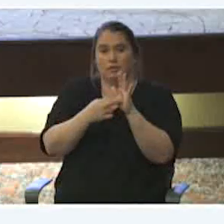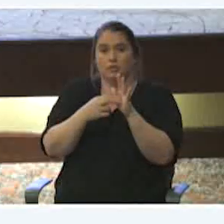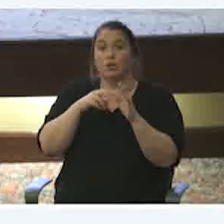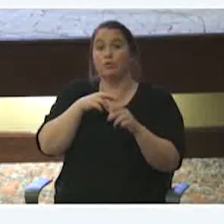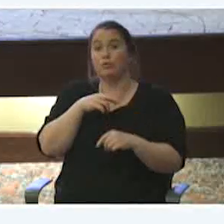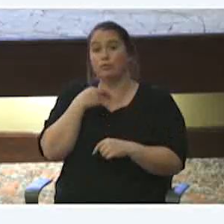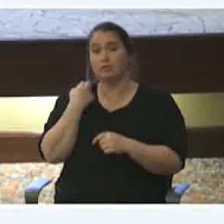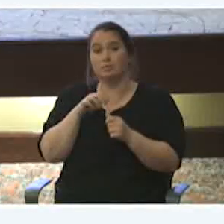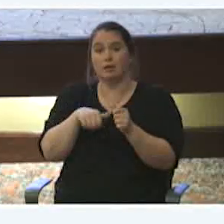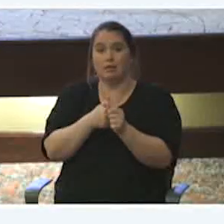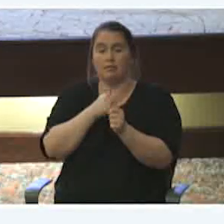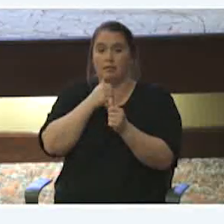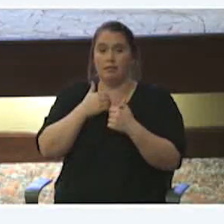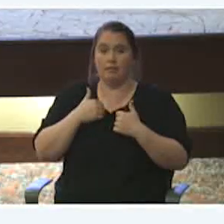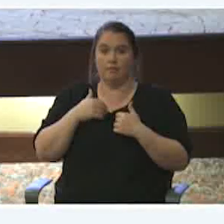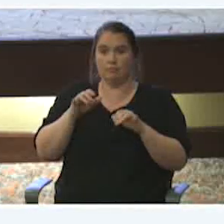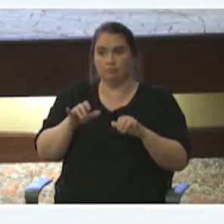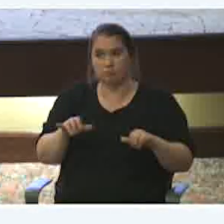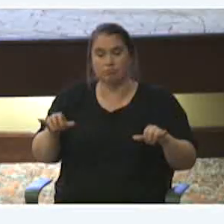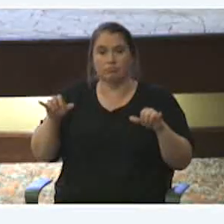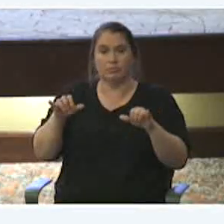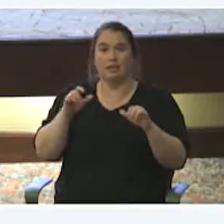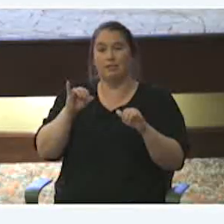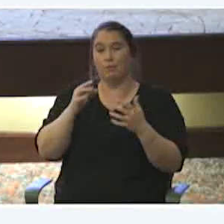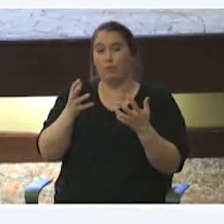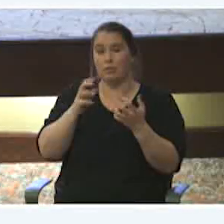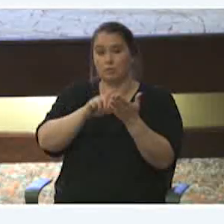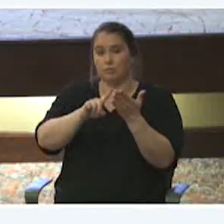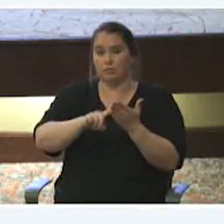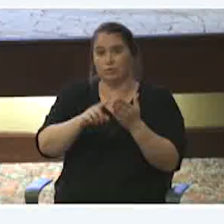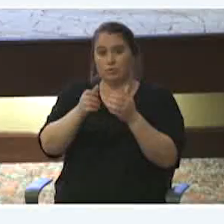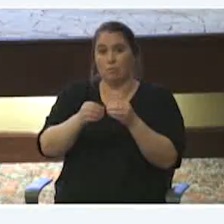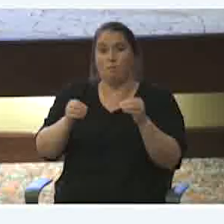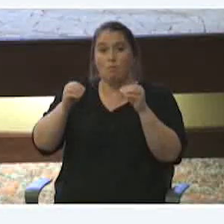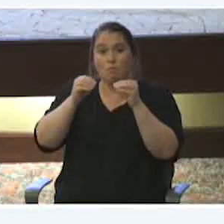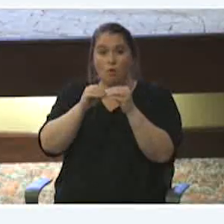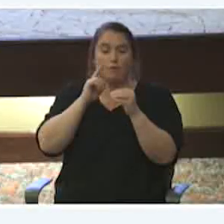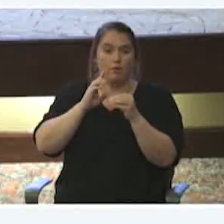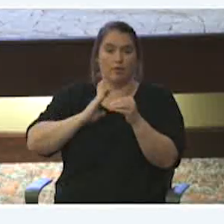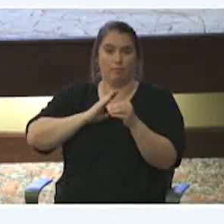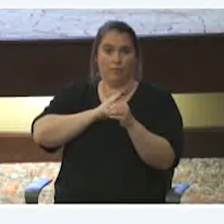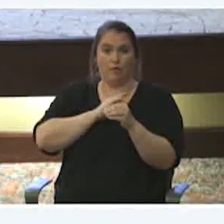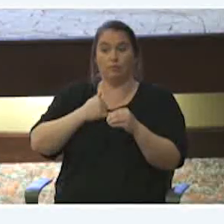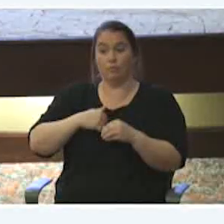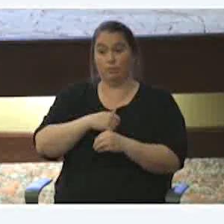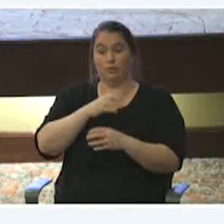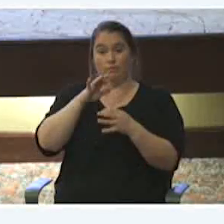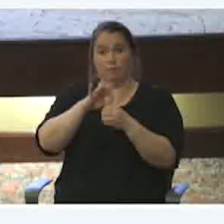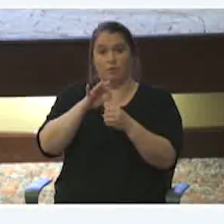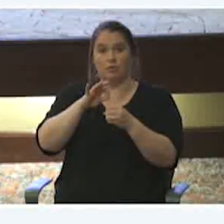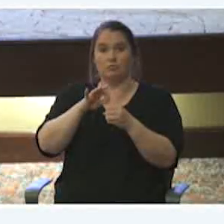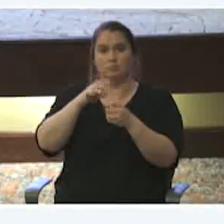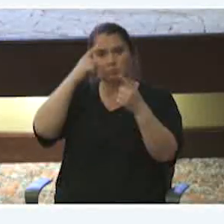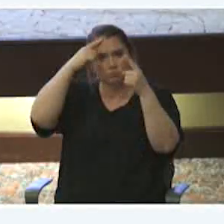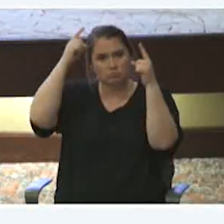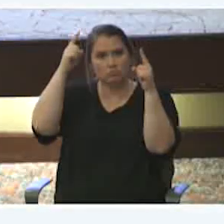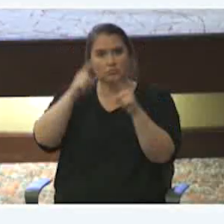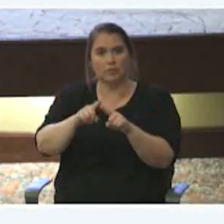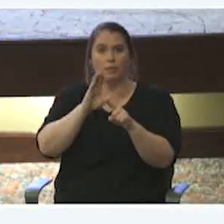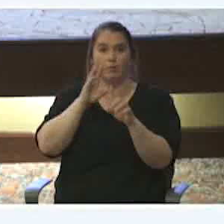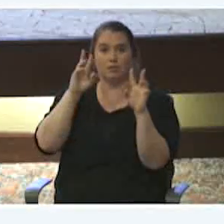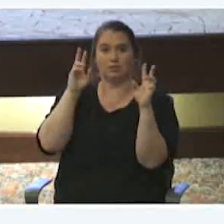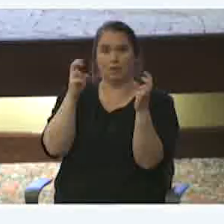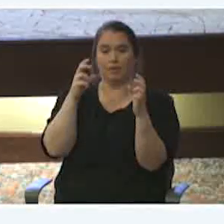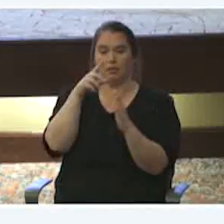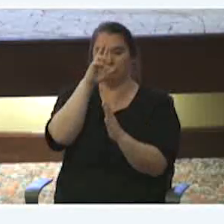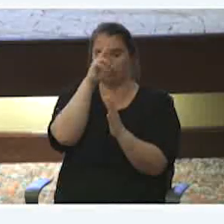local regulations, and if we wanted to research this further for the board. The board voted unanimously to look into this topic further, and